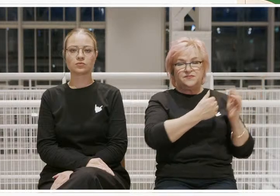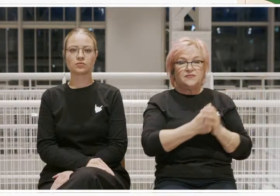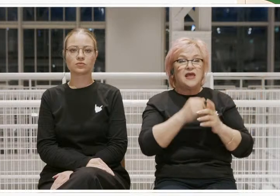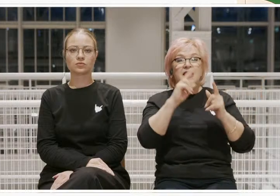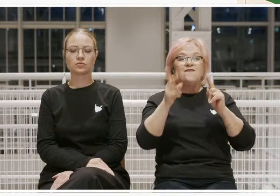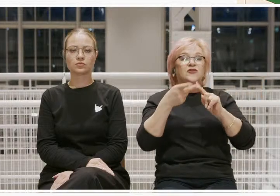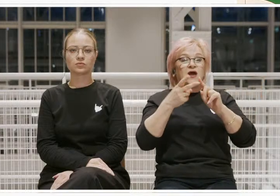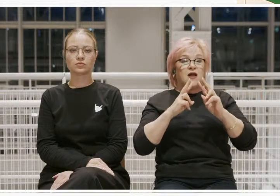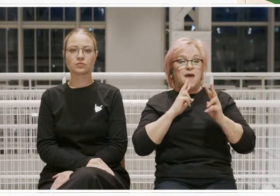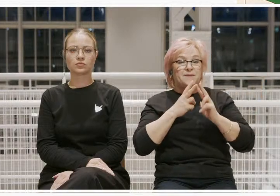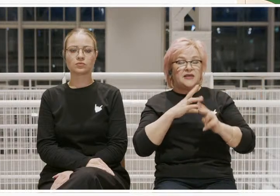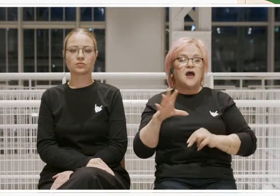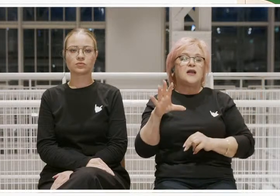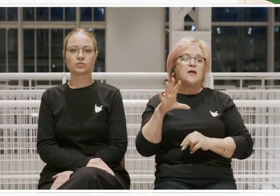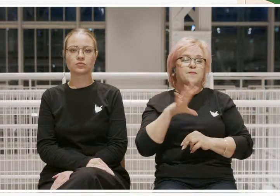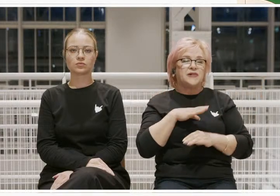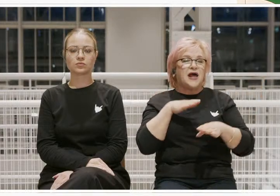model